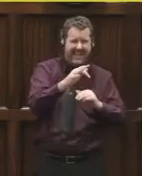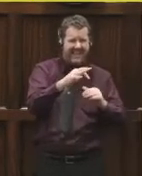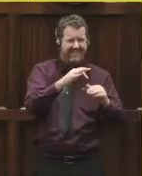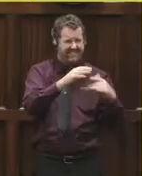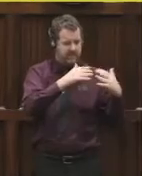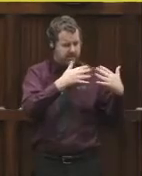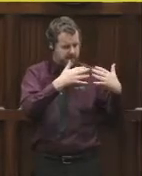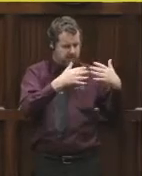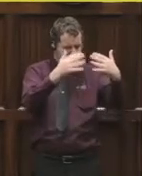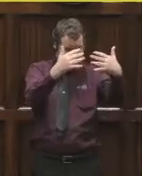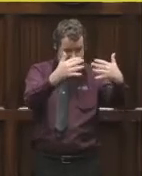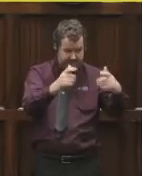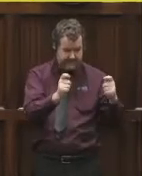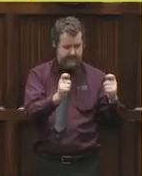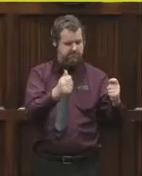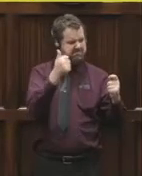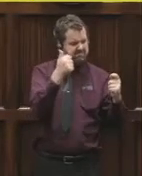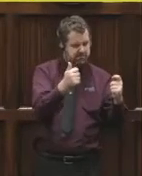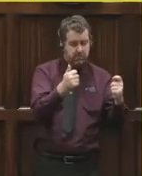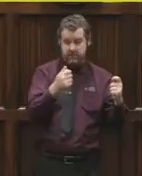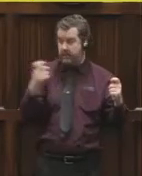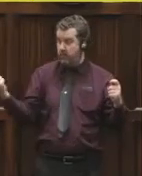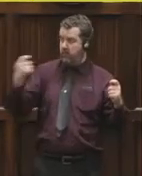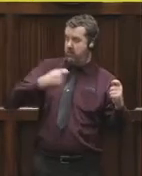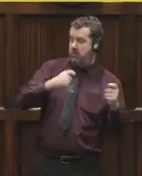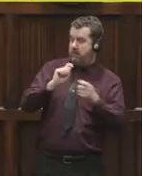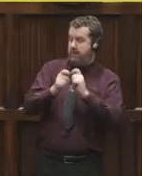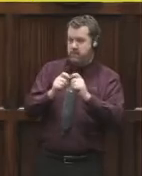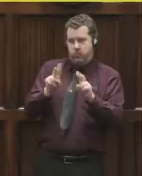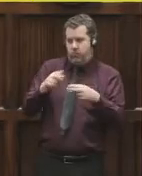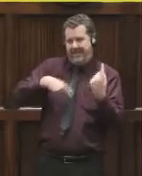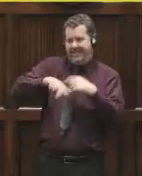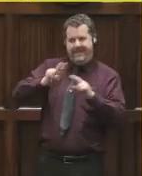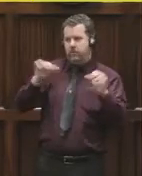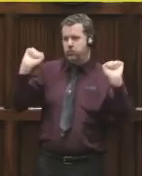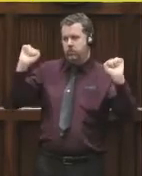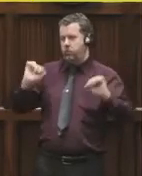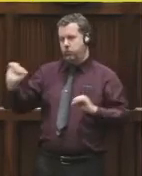cannot support the amendment put forward by you at this stage.